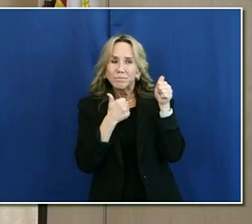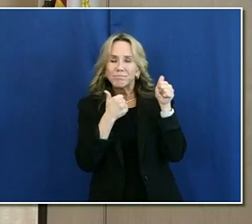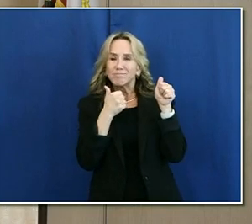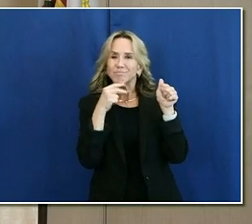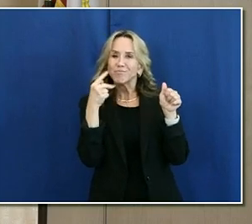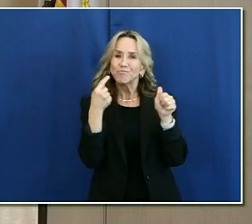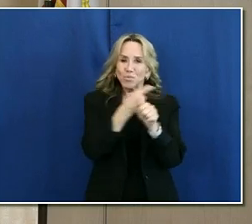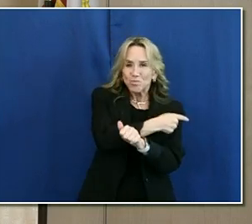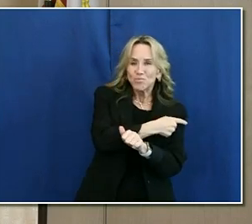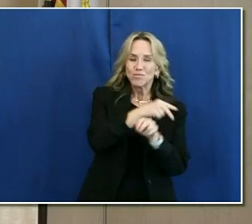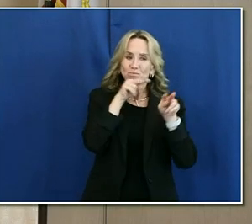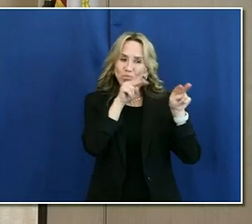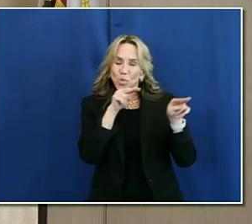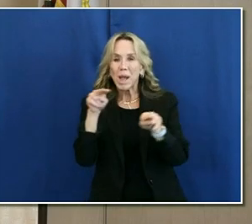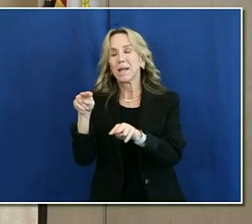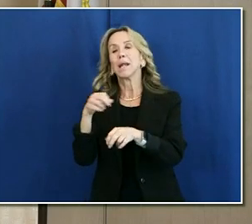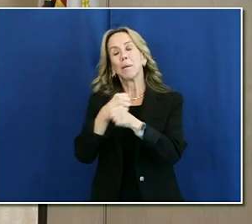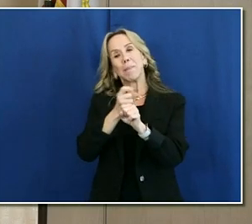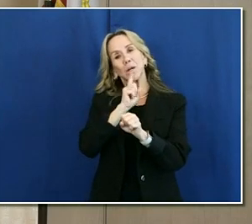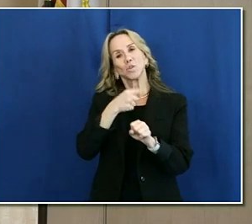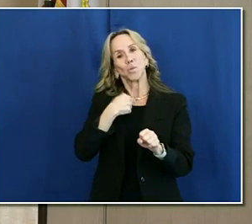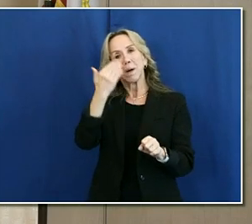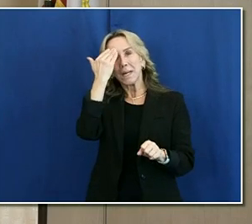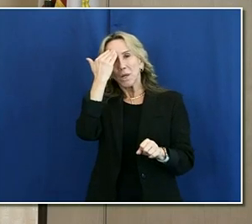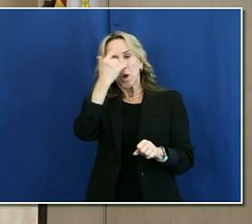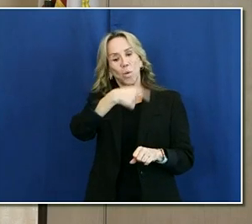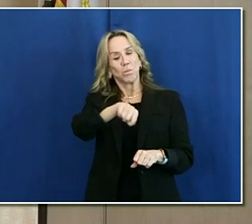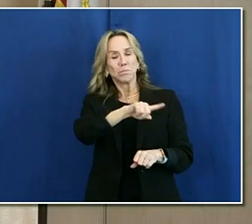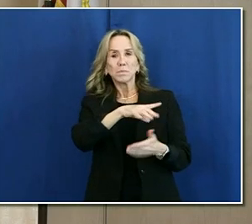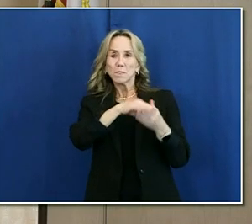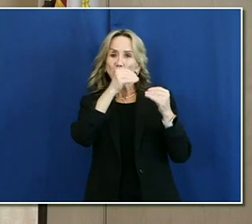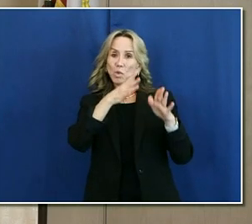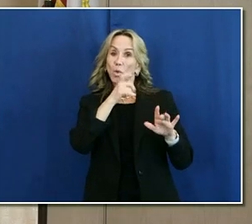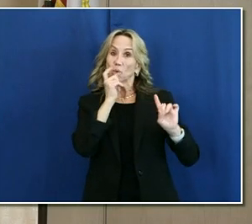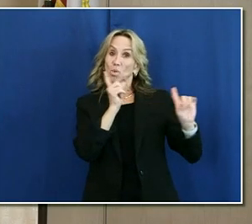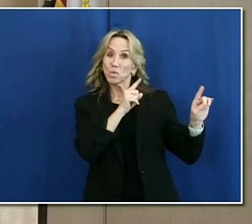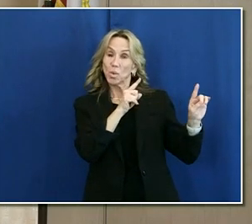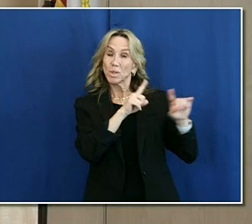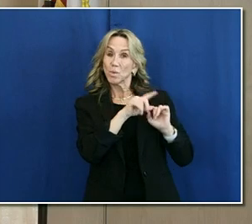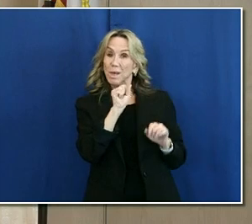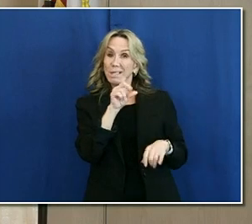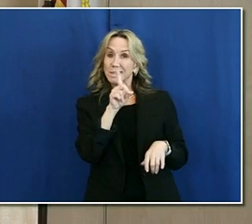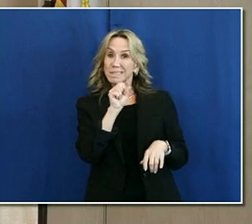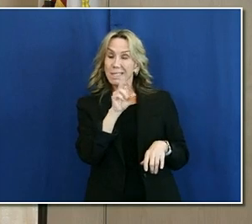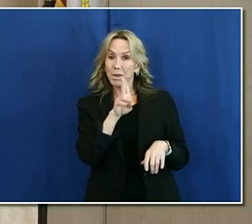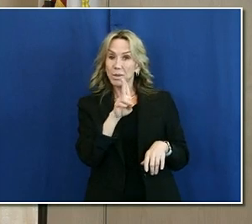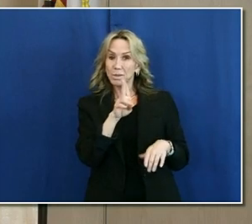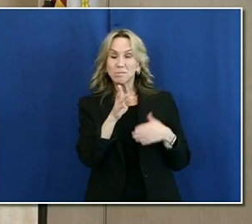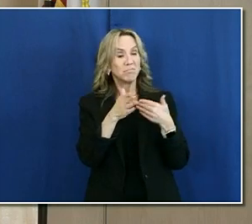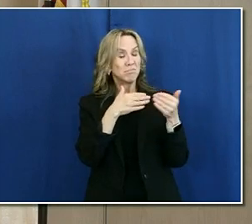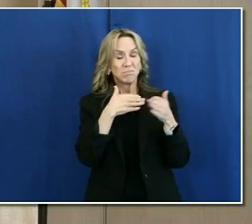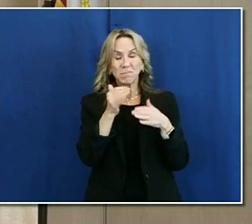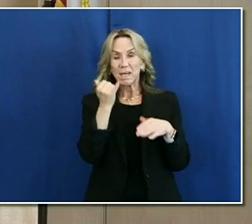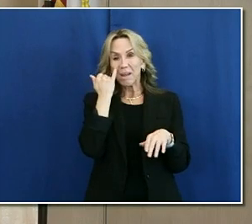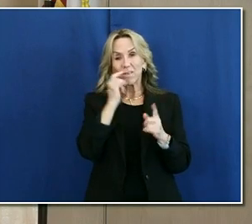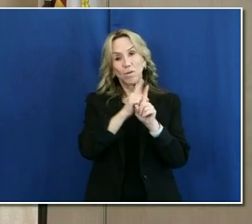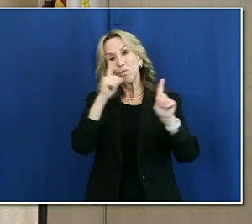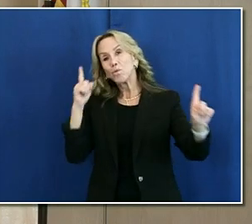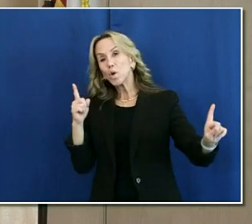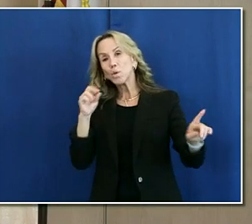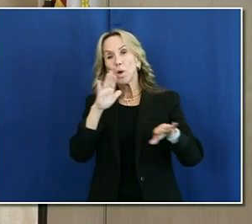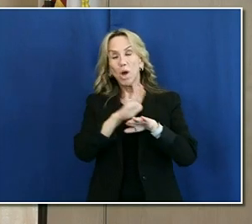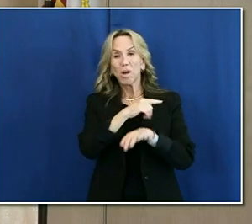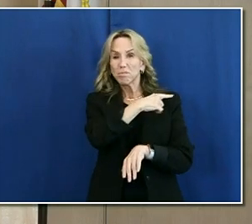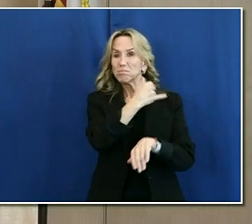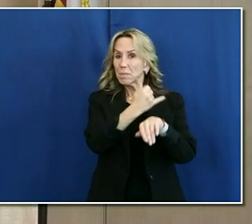on the positive cases associated with students who are attending San Diego State, whether on-site or virtually. And we're